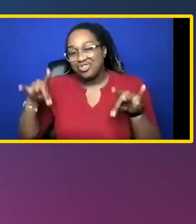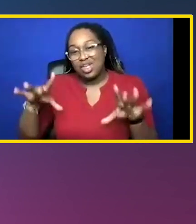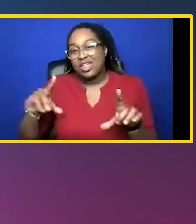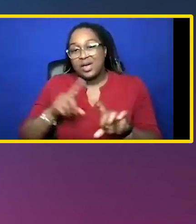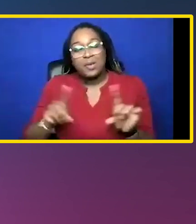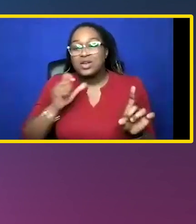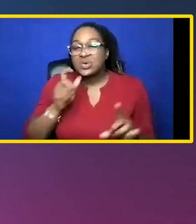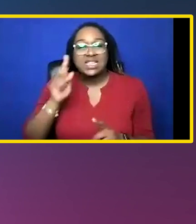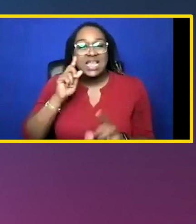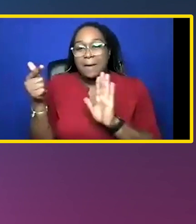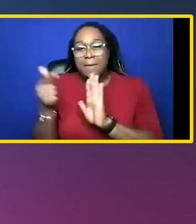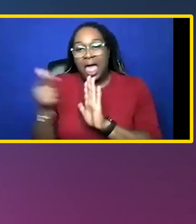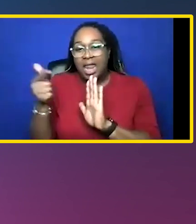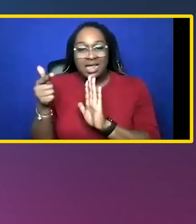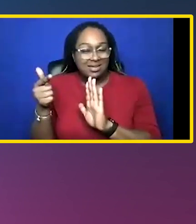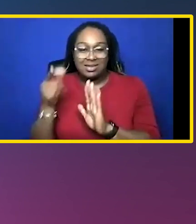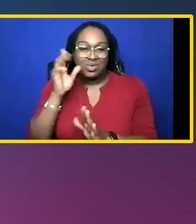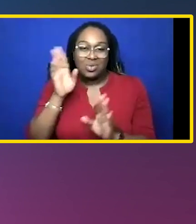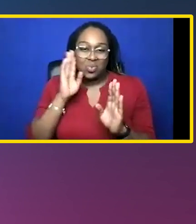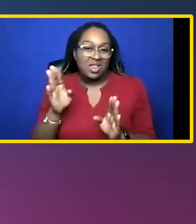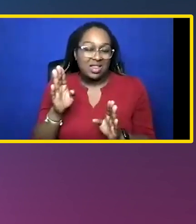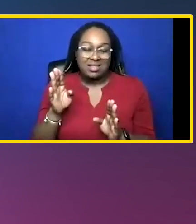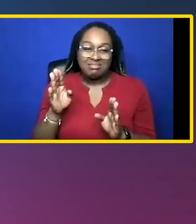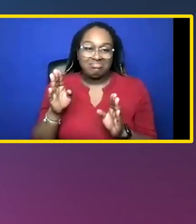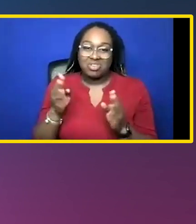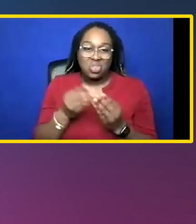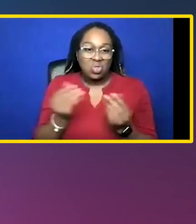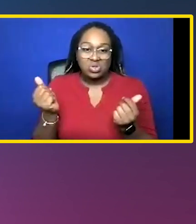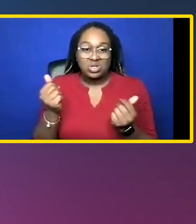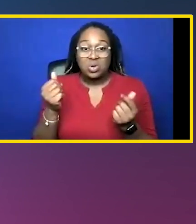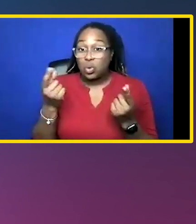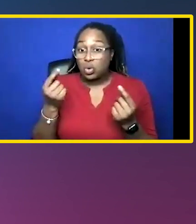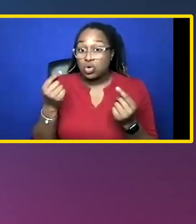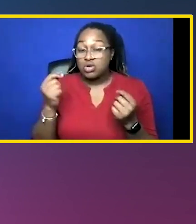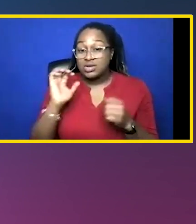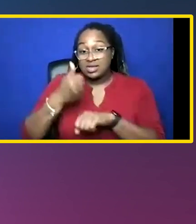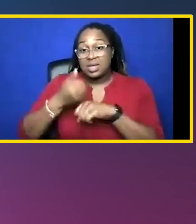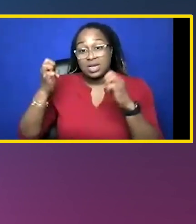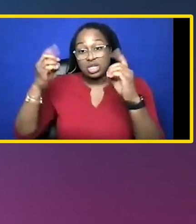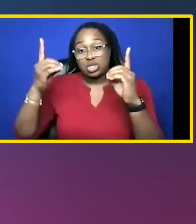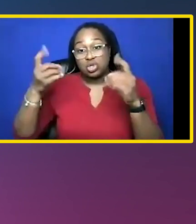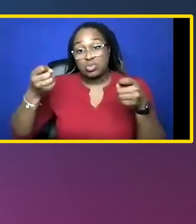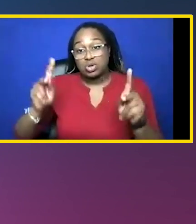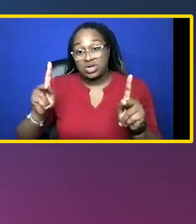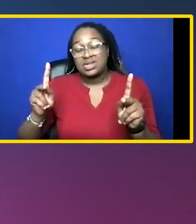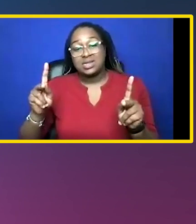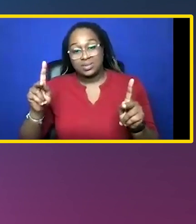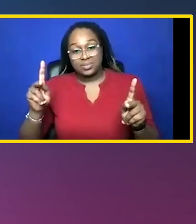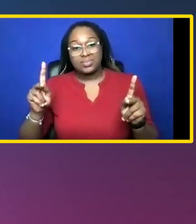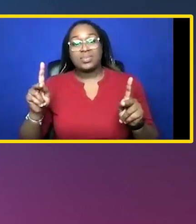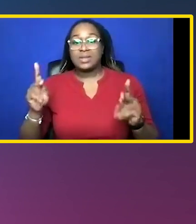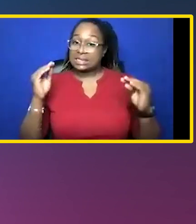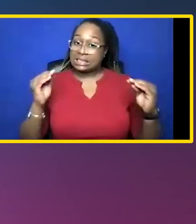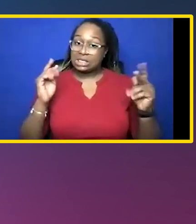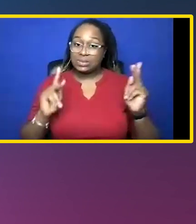I don't think banning it outright is the way to go, when what we could do is create an educational opportunity to